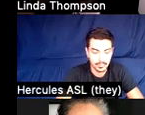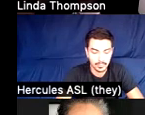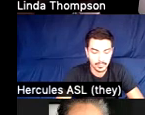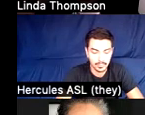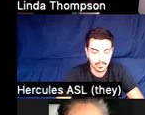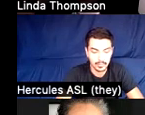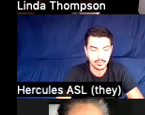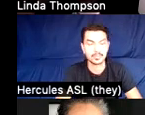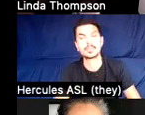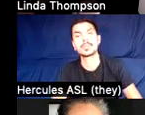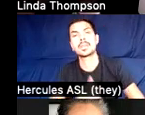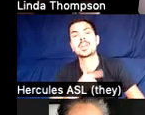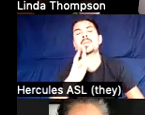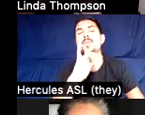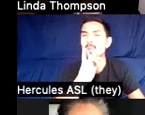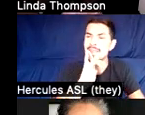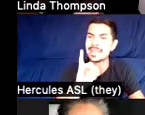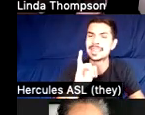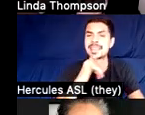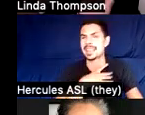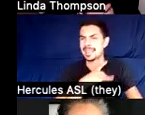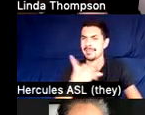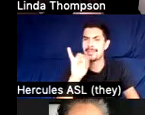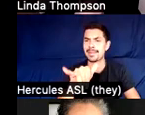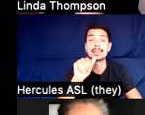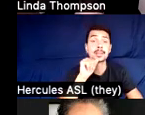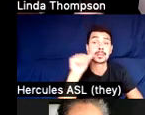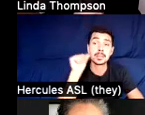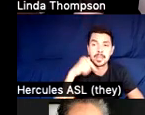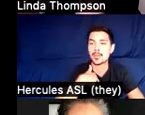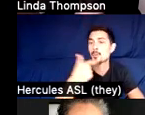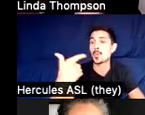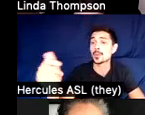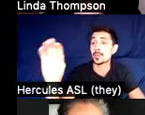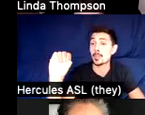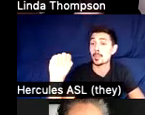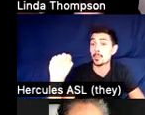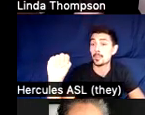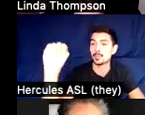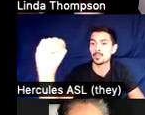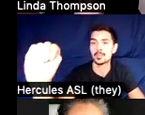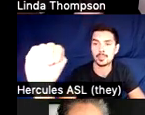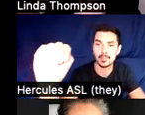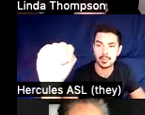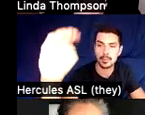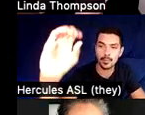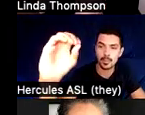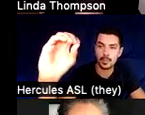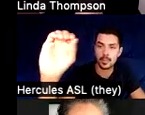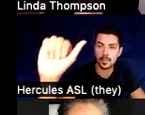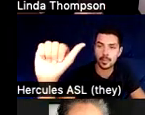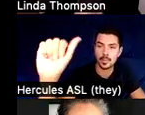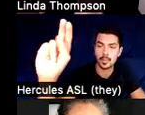I really like that. Yesterday I was watching Moana, and there's a part where the